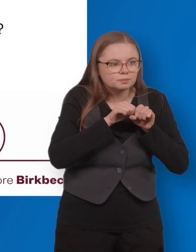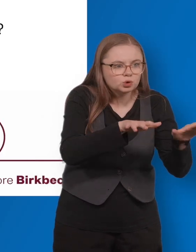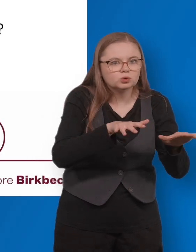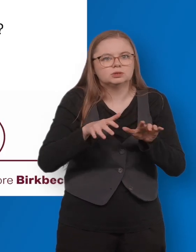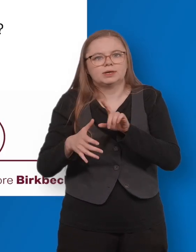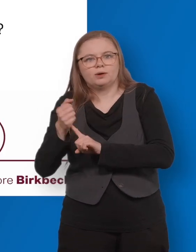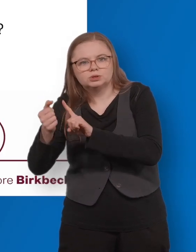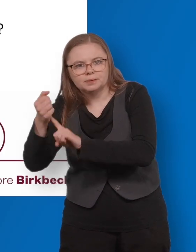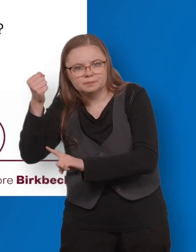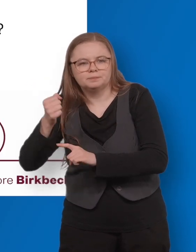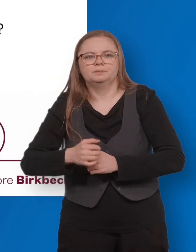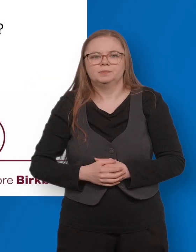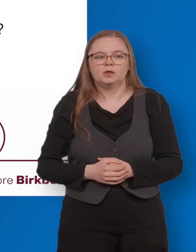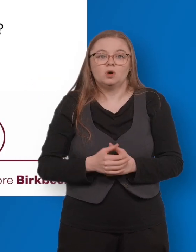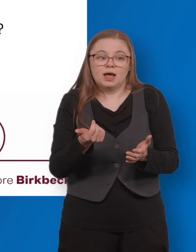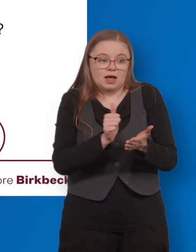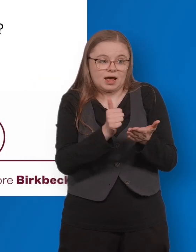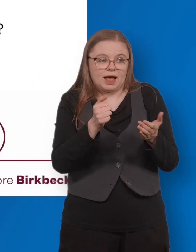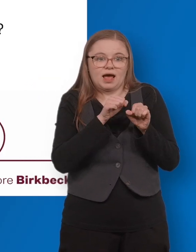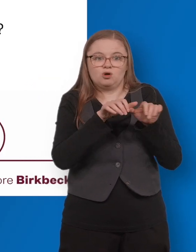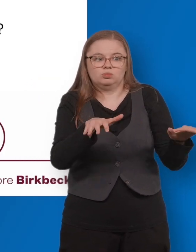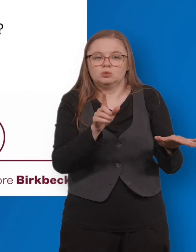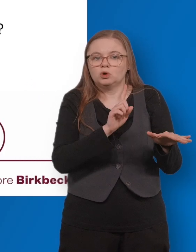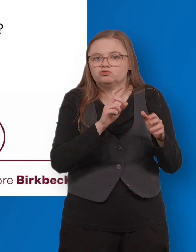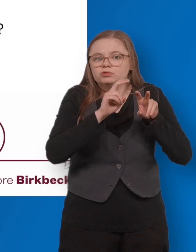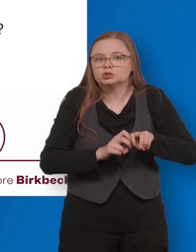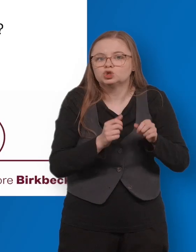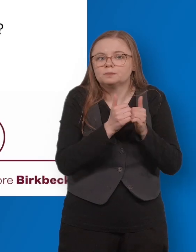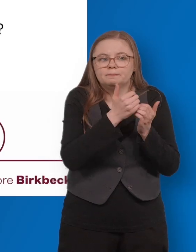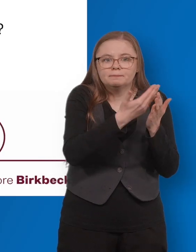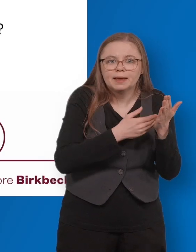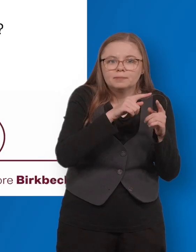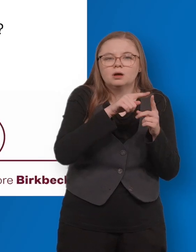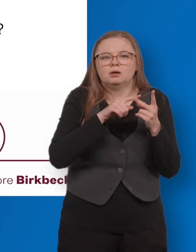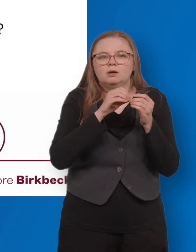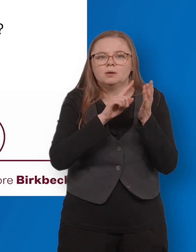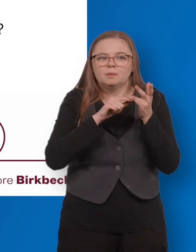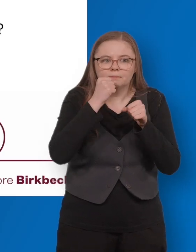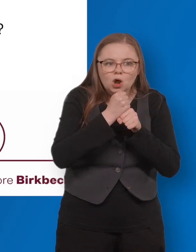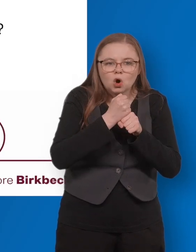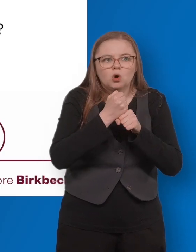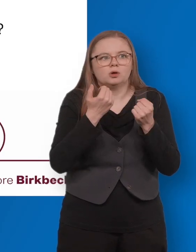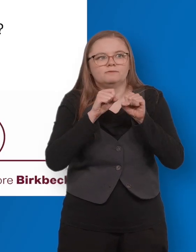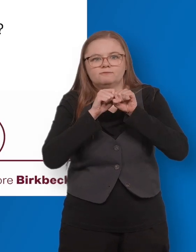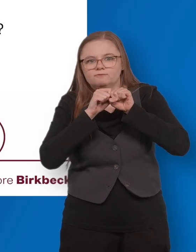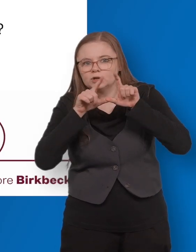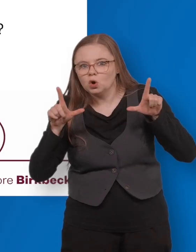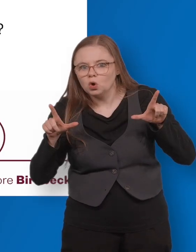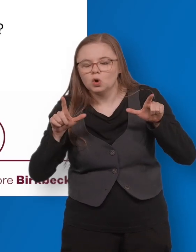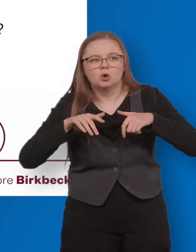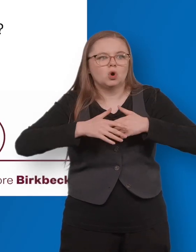outcomes. So the output might be research papers, there might be blogs, there might be vlogs, they might